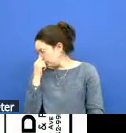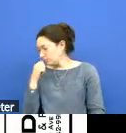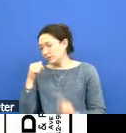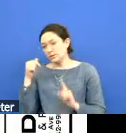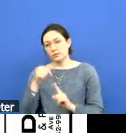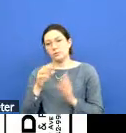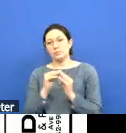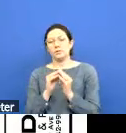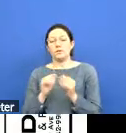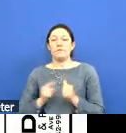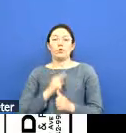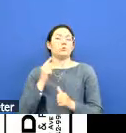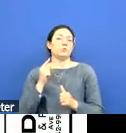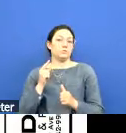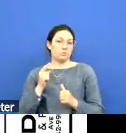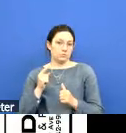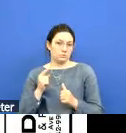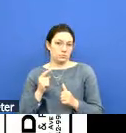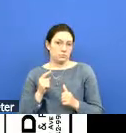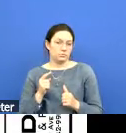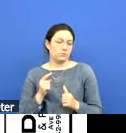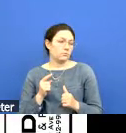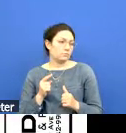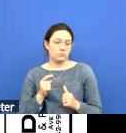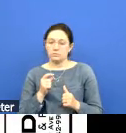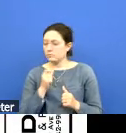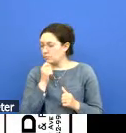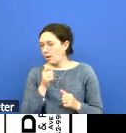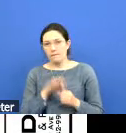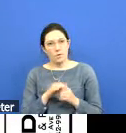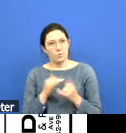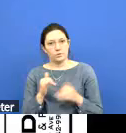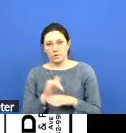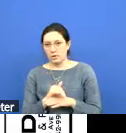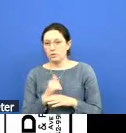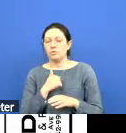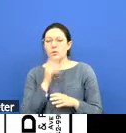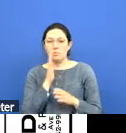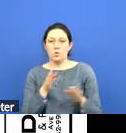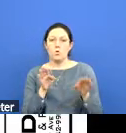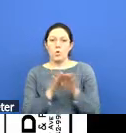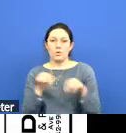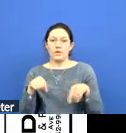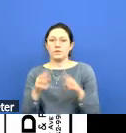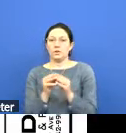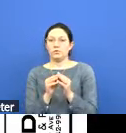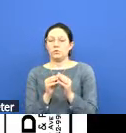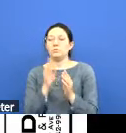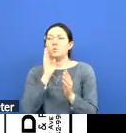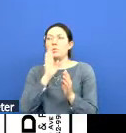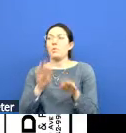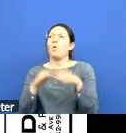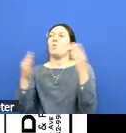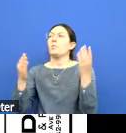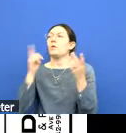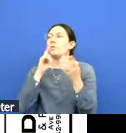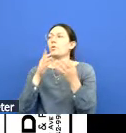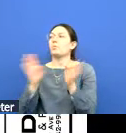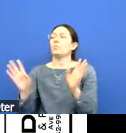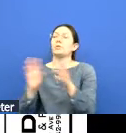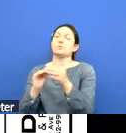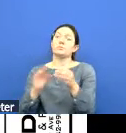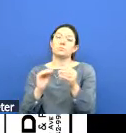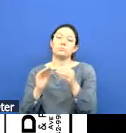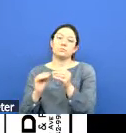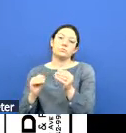meeting. We will not be ruling on this tonight, so I will be closing this session, but we will be holding the public